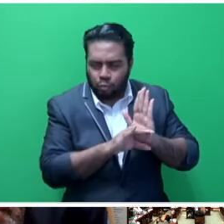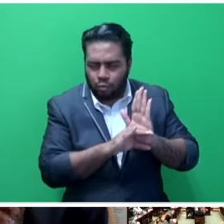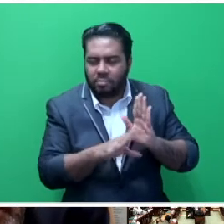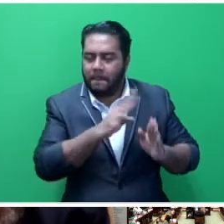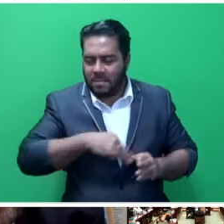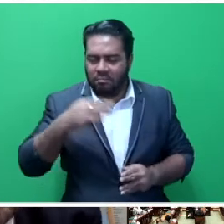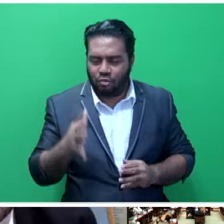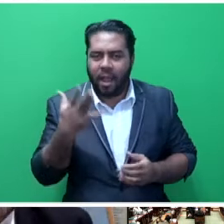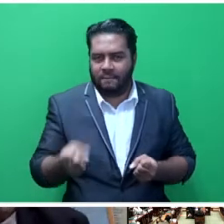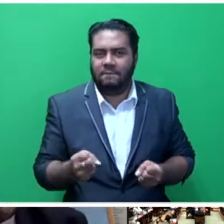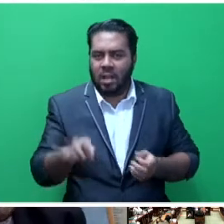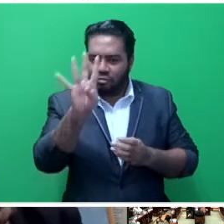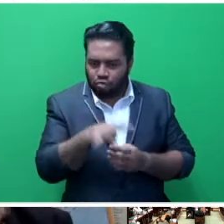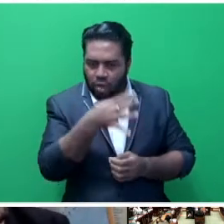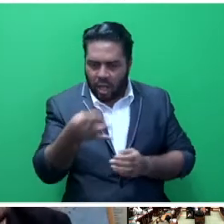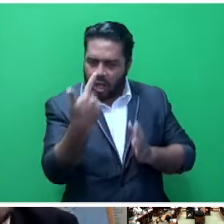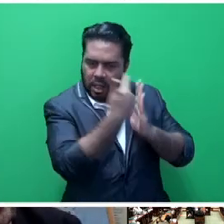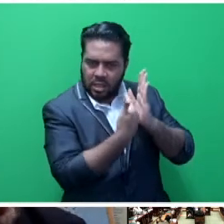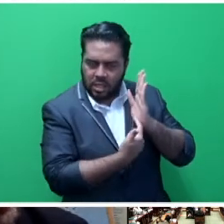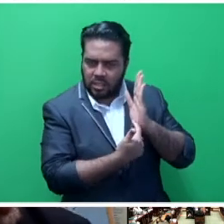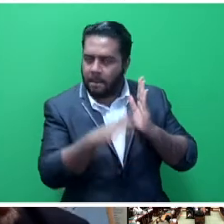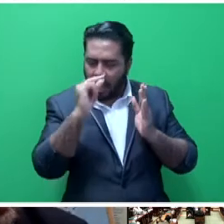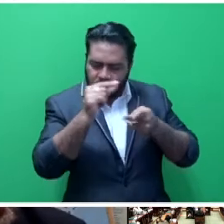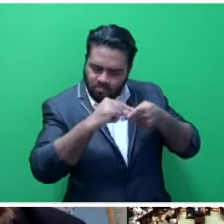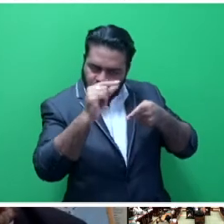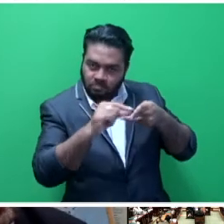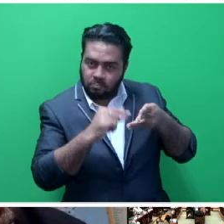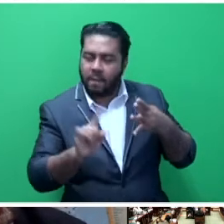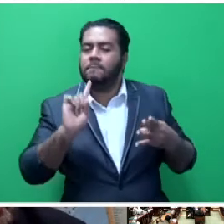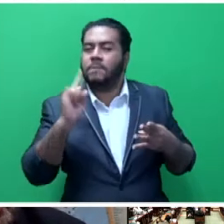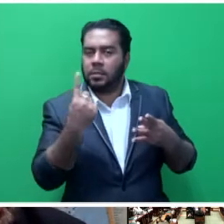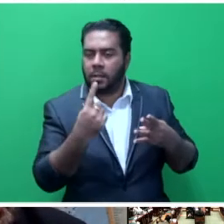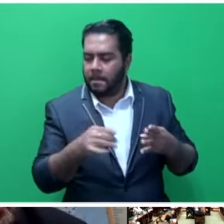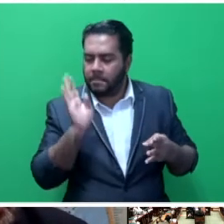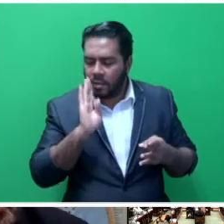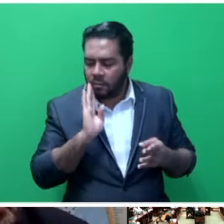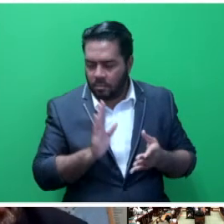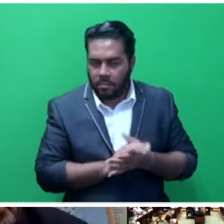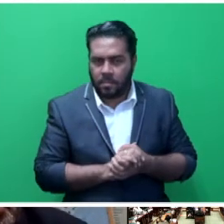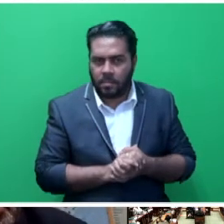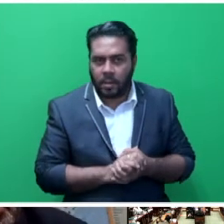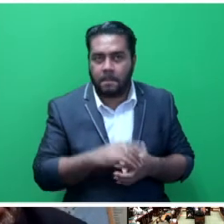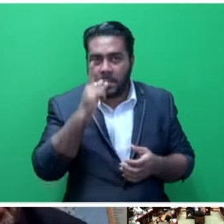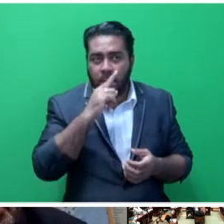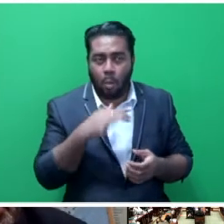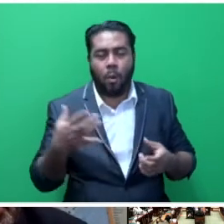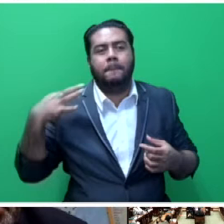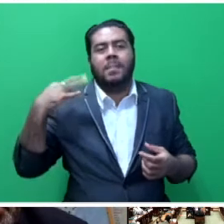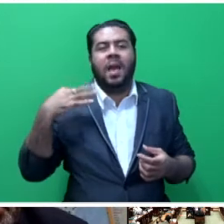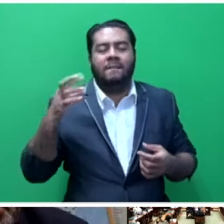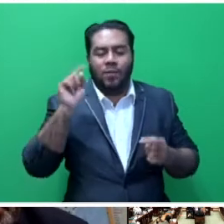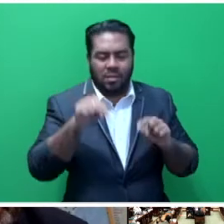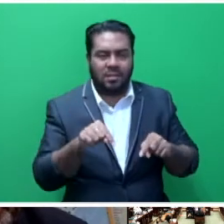has a checklist which outlines all the requirements that is required for those that are applying for this river